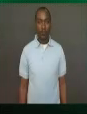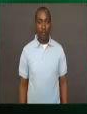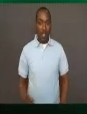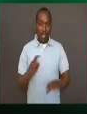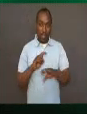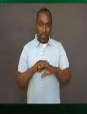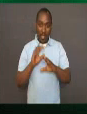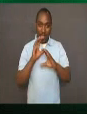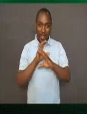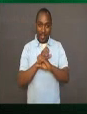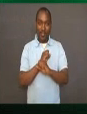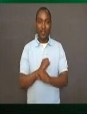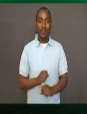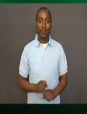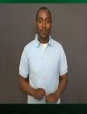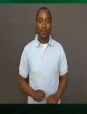Time's up.